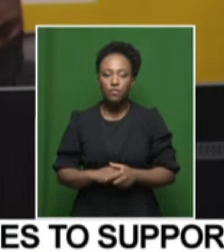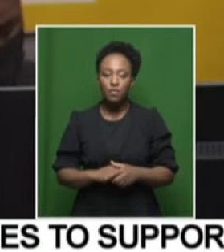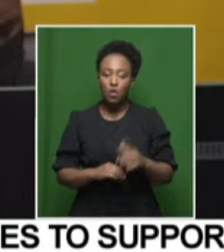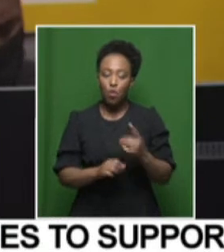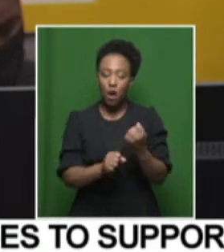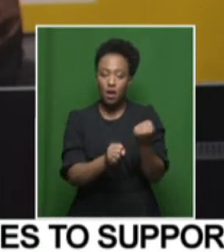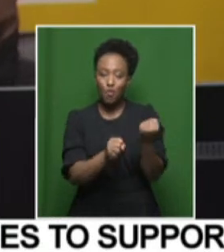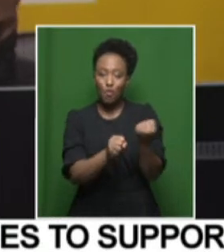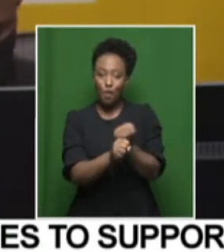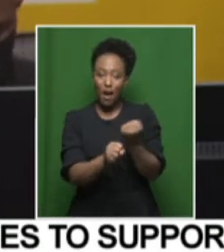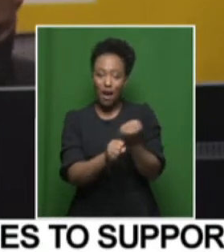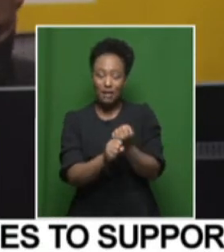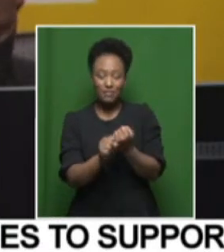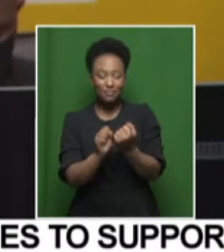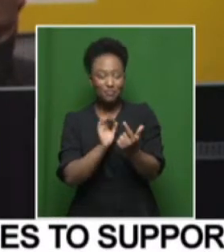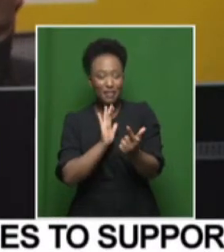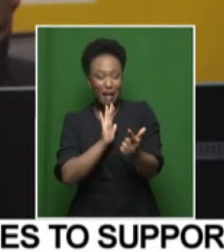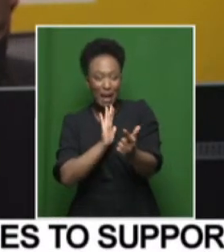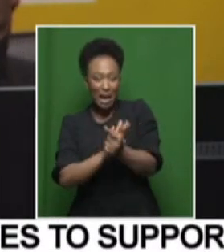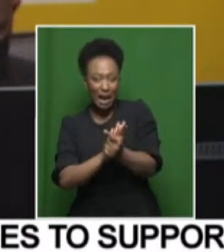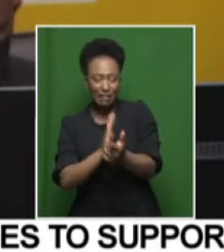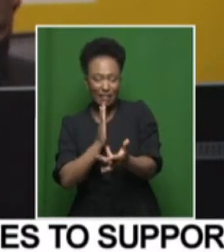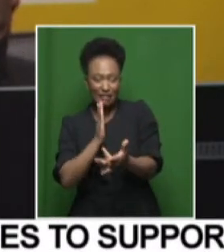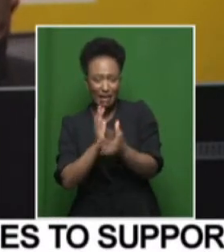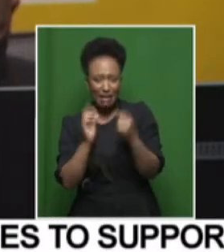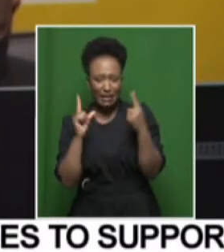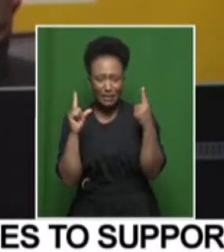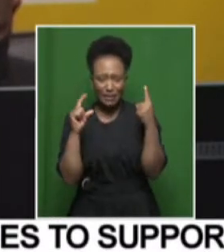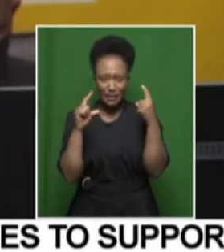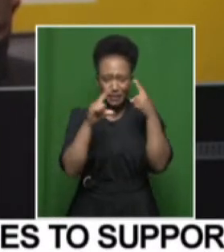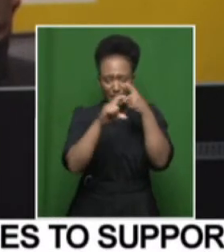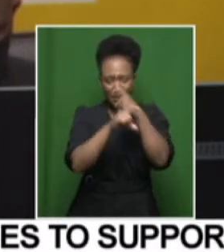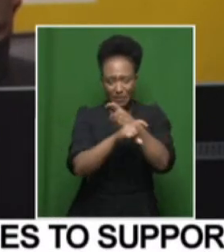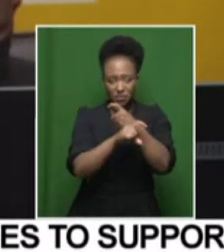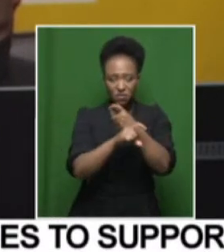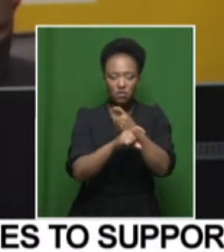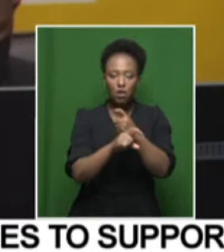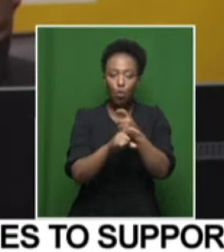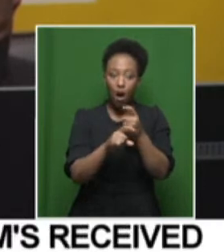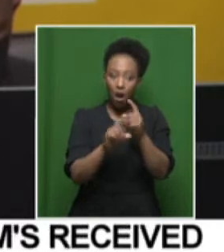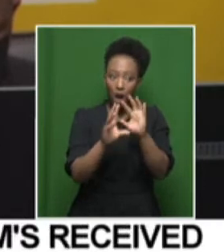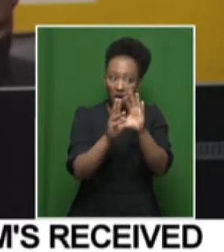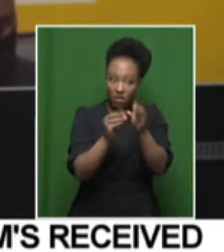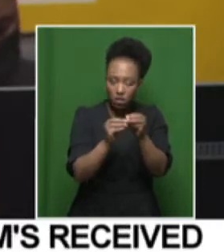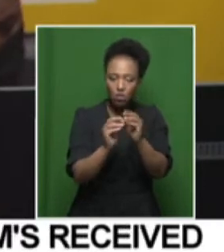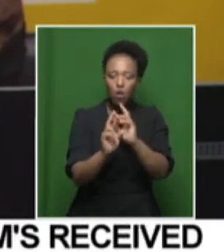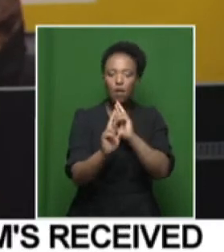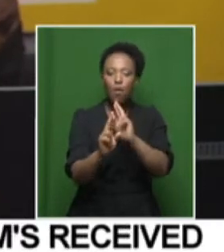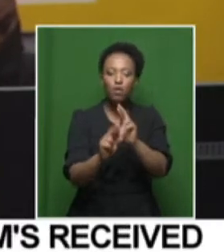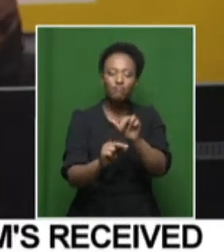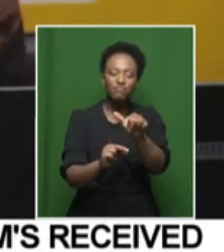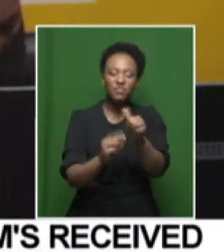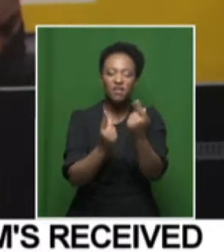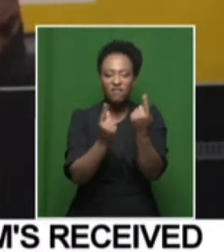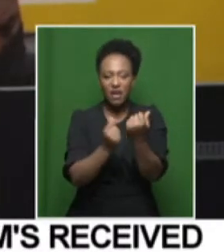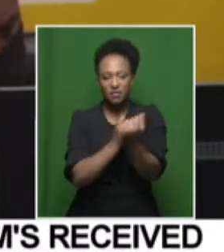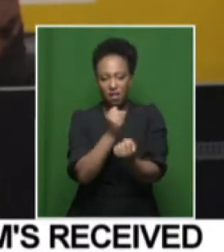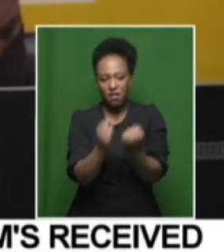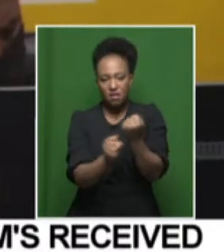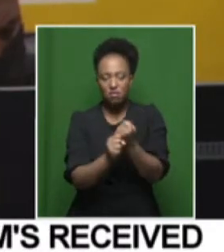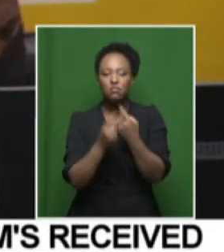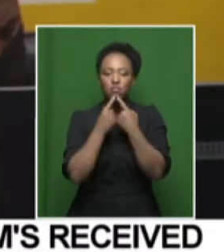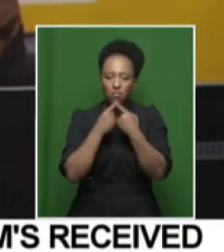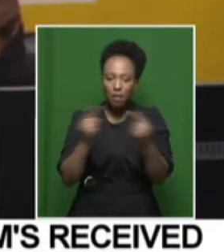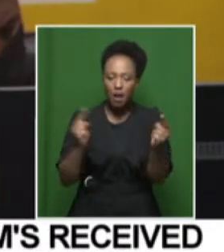is legally and technically complex, will be announced within the next financial year. Madam Speaker, we